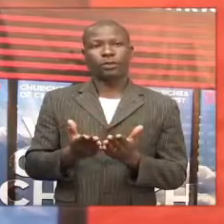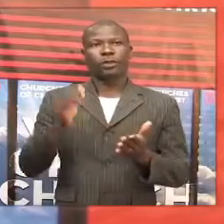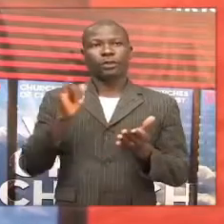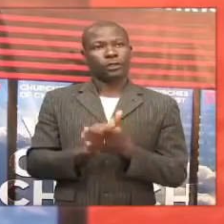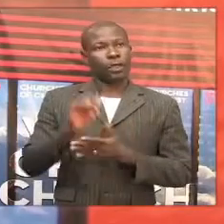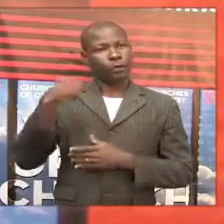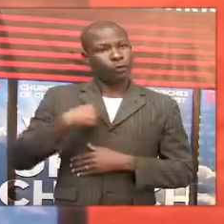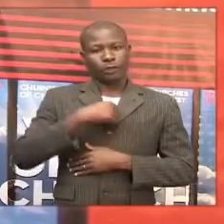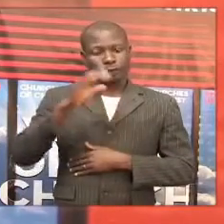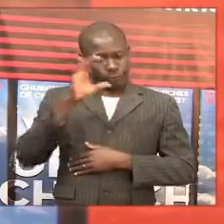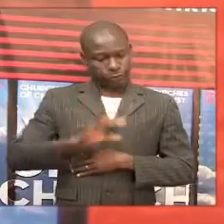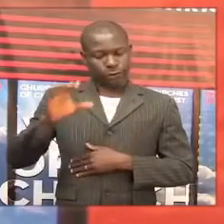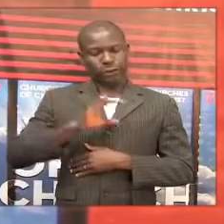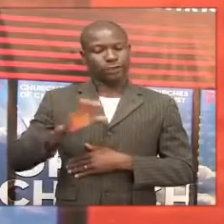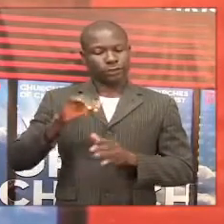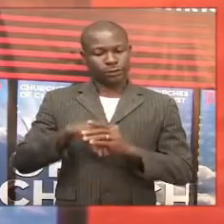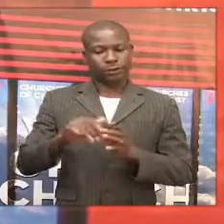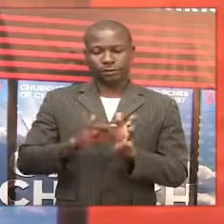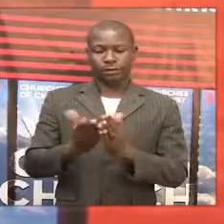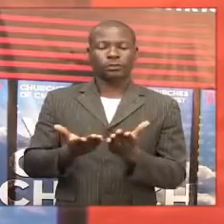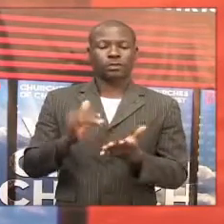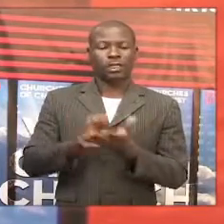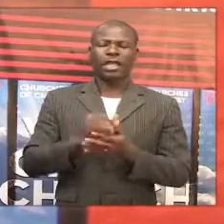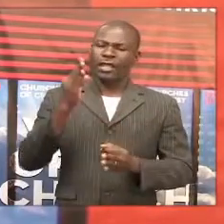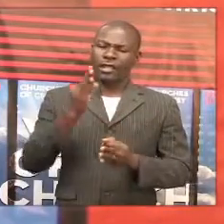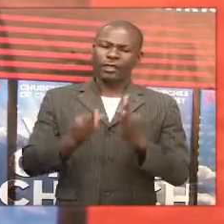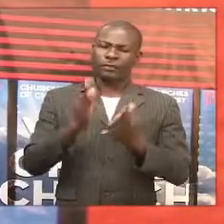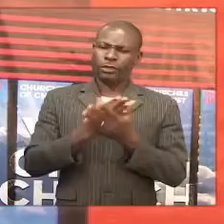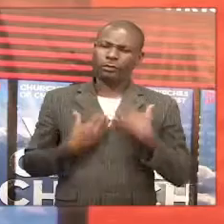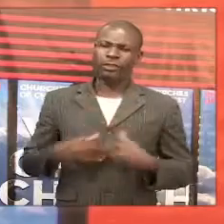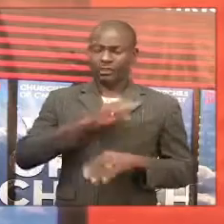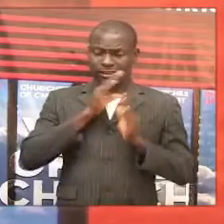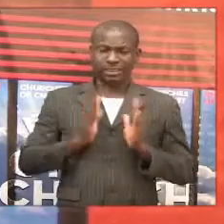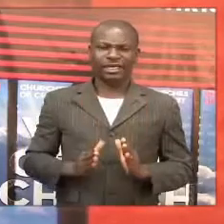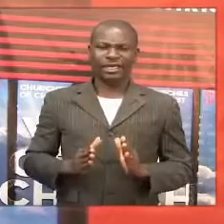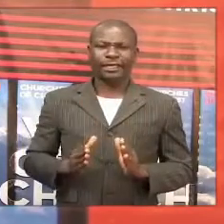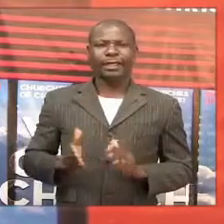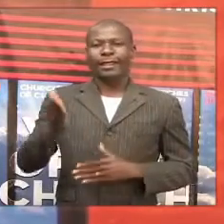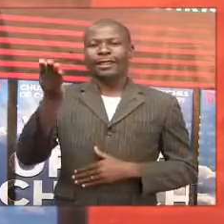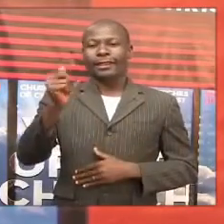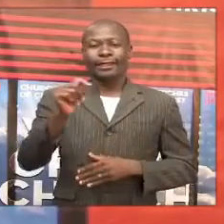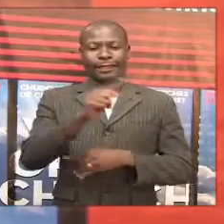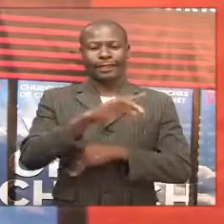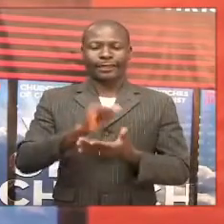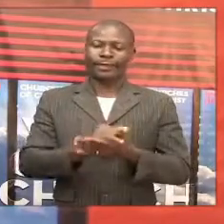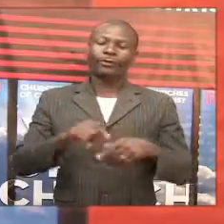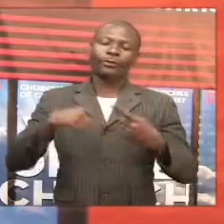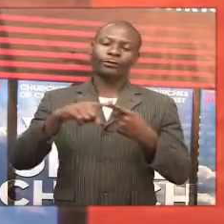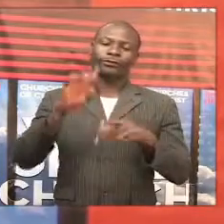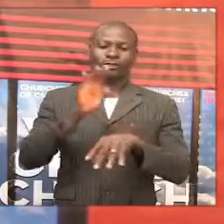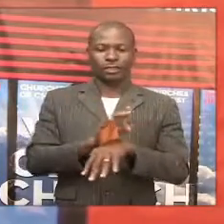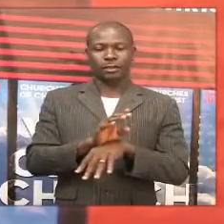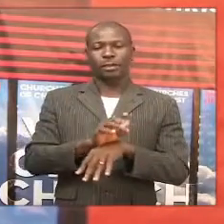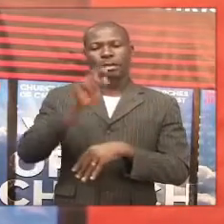wo bible kwan so se obi e yo kristo ni a eda ye de ko asore no etwa se